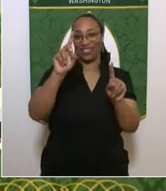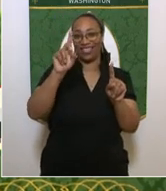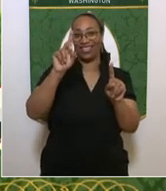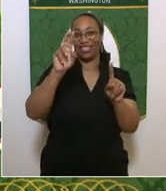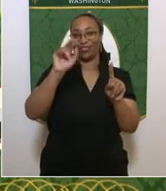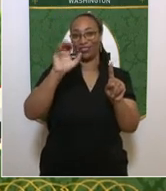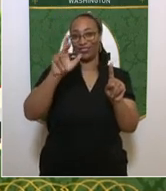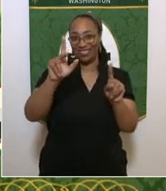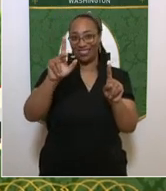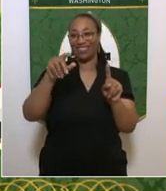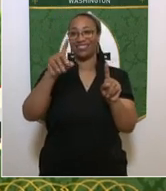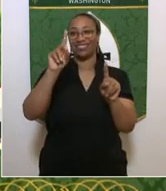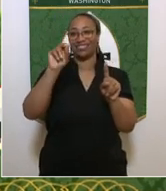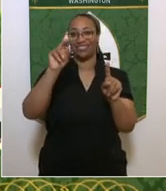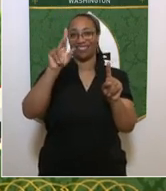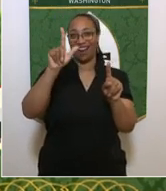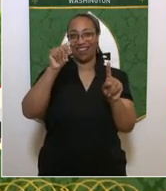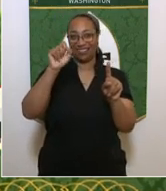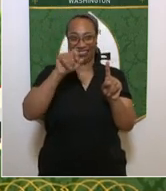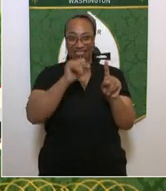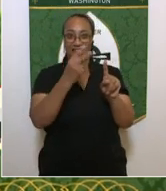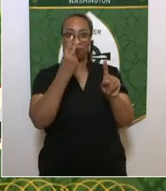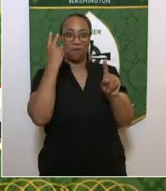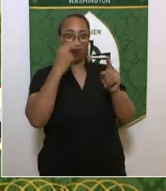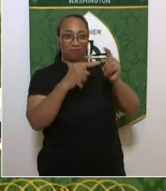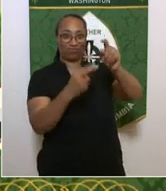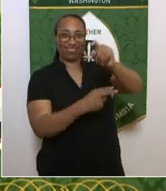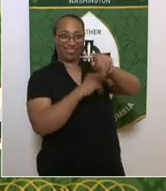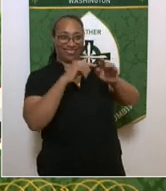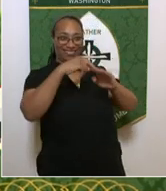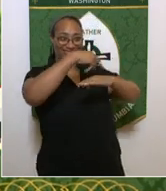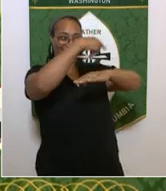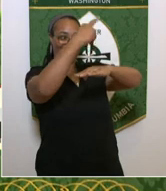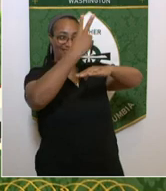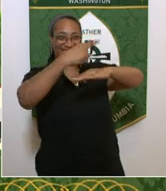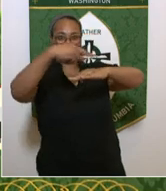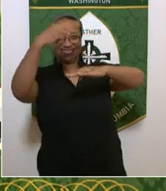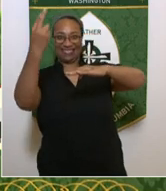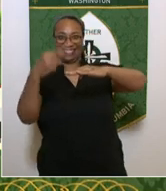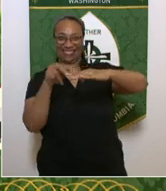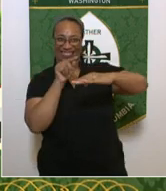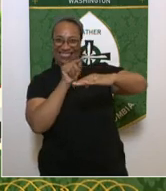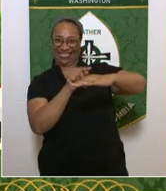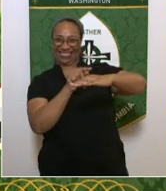So I want to mention one last thing, because this is the sort of